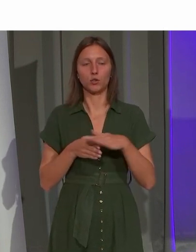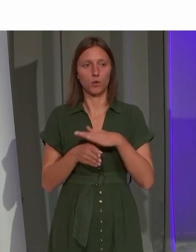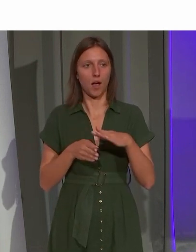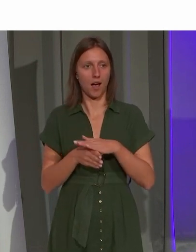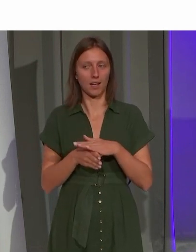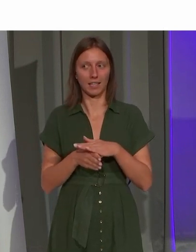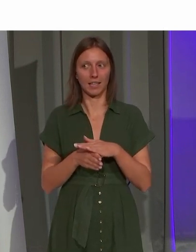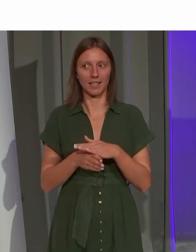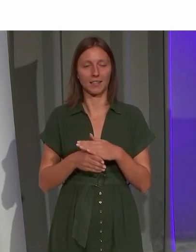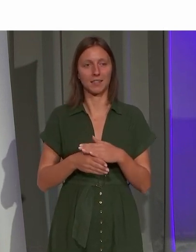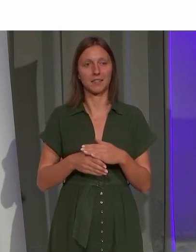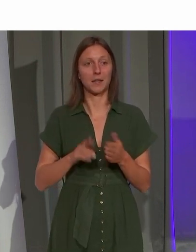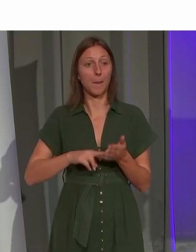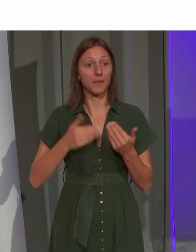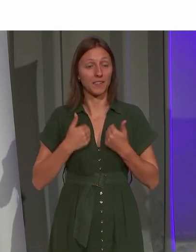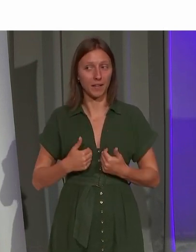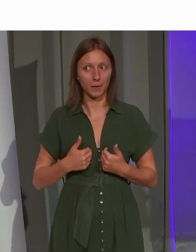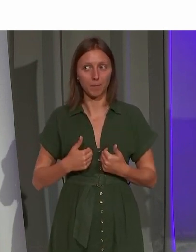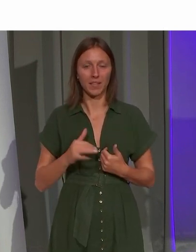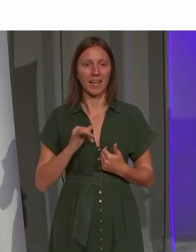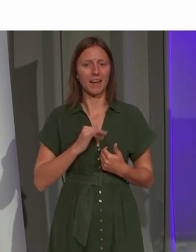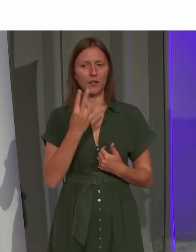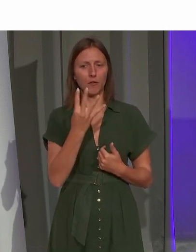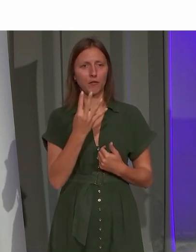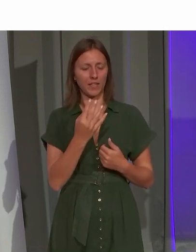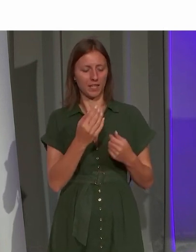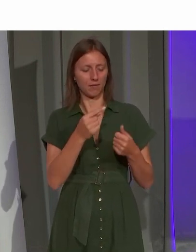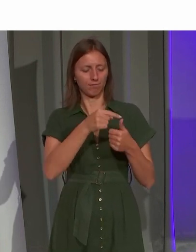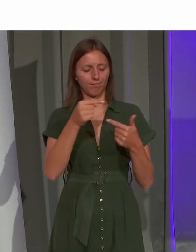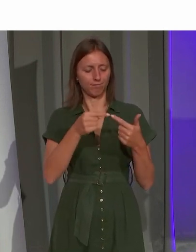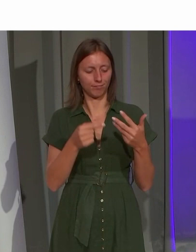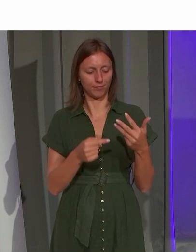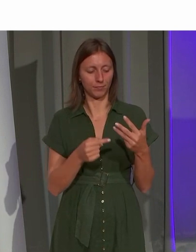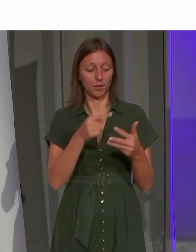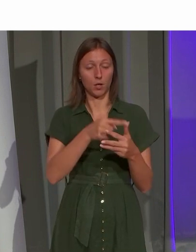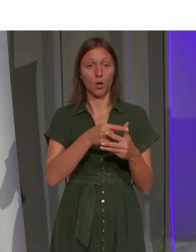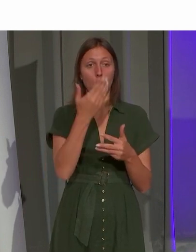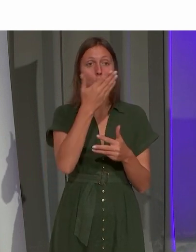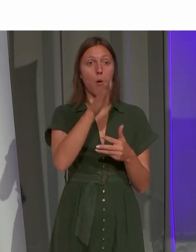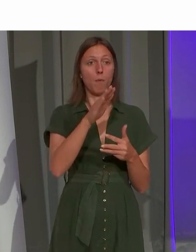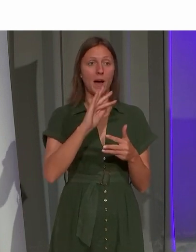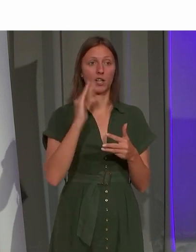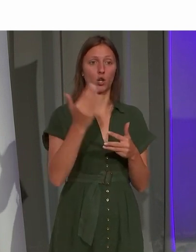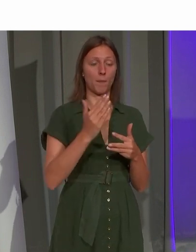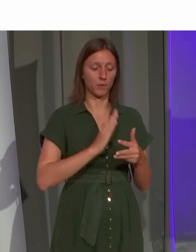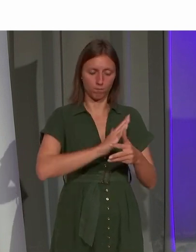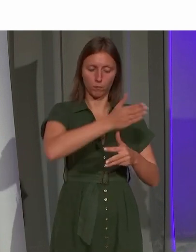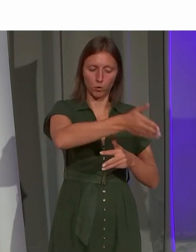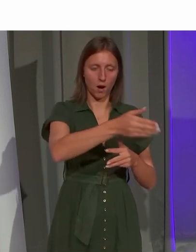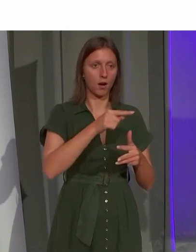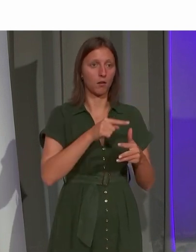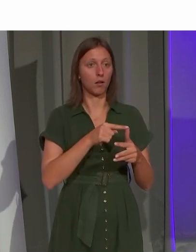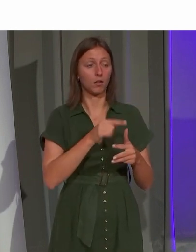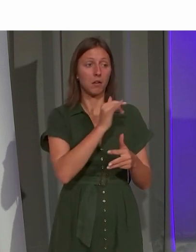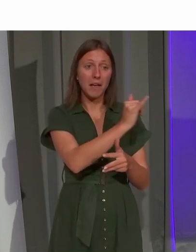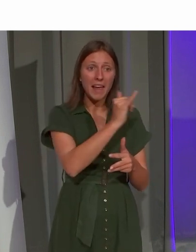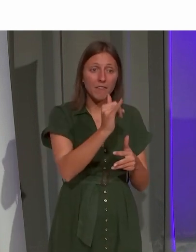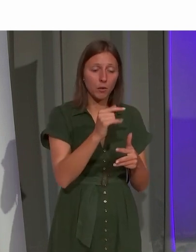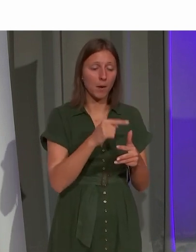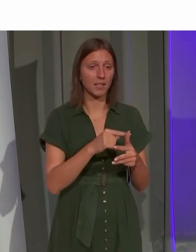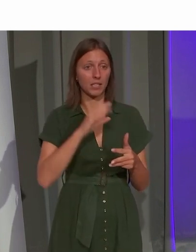that she worked on in the past period is based on 4 pillars: making public areas accessible,